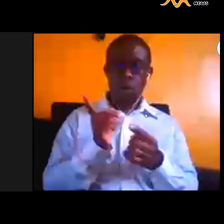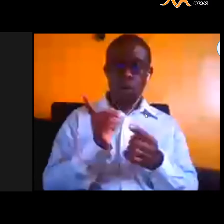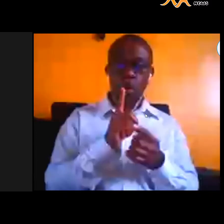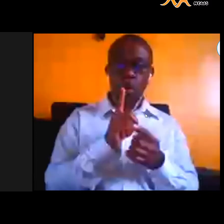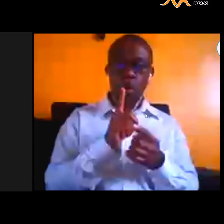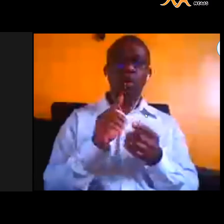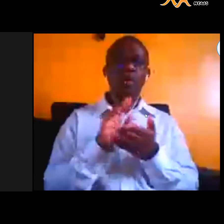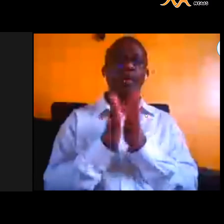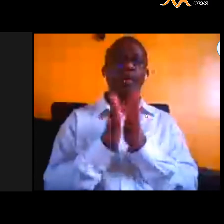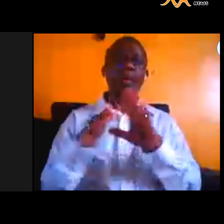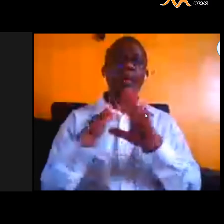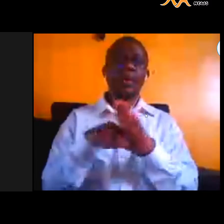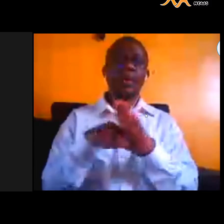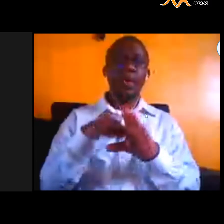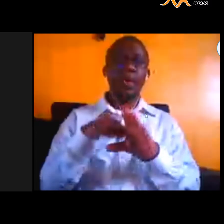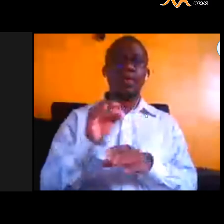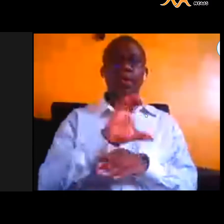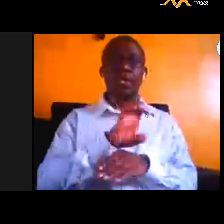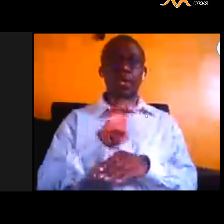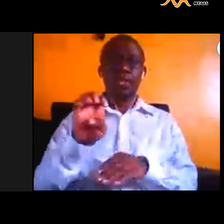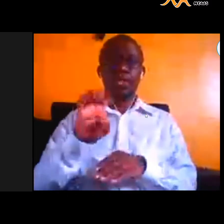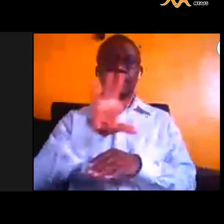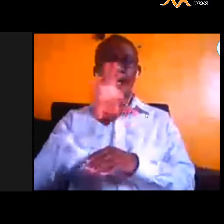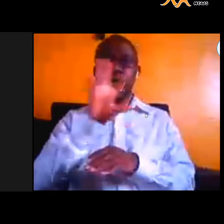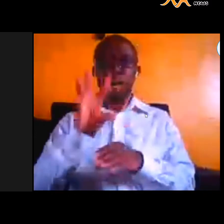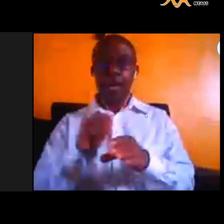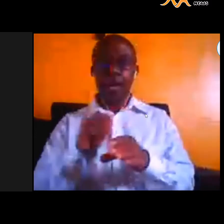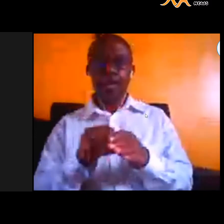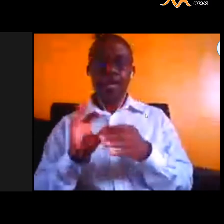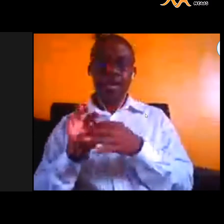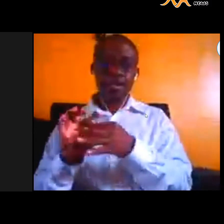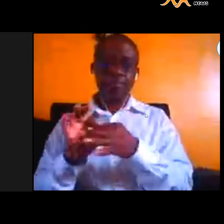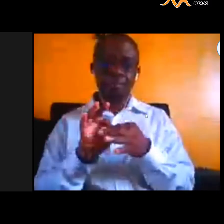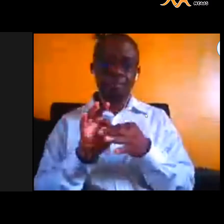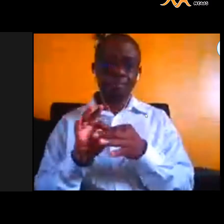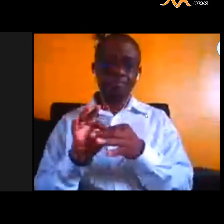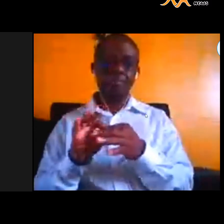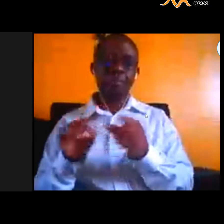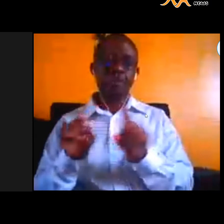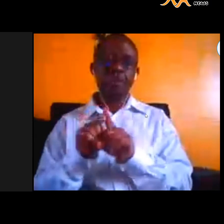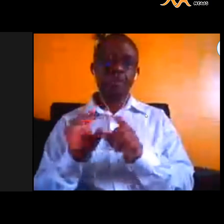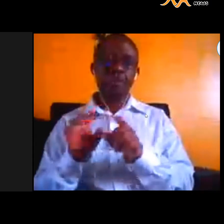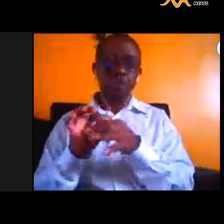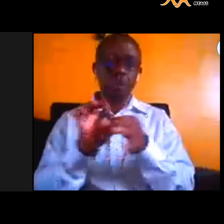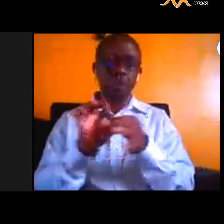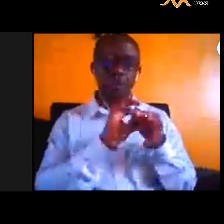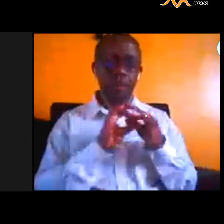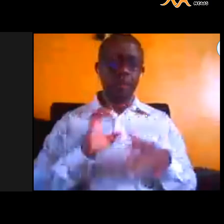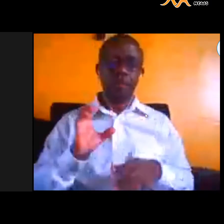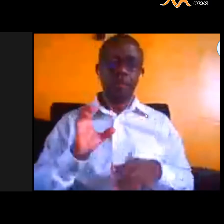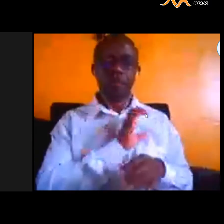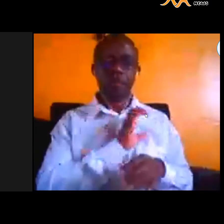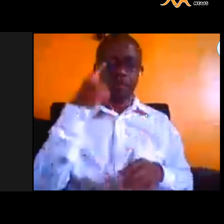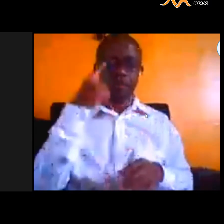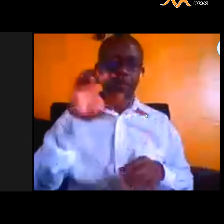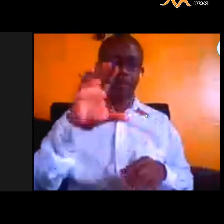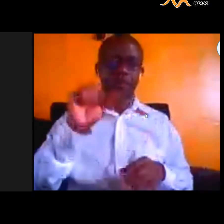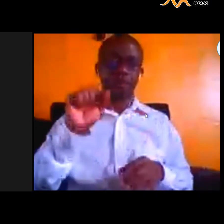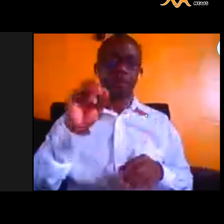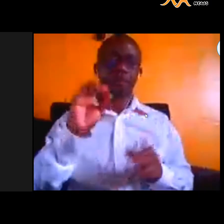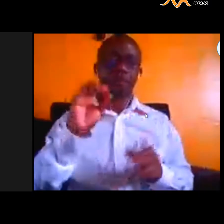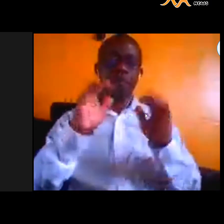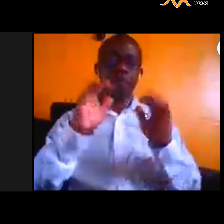members of the Eastern African Coalition. I want to thank the coordinating committee of the CSO Forum, led by